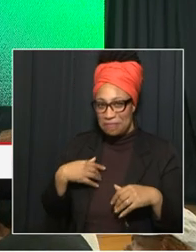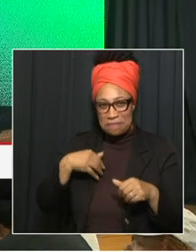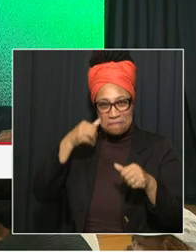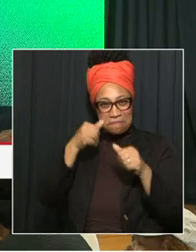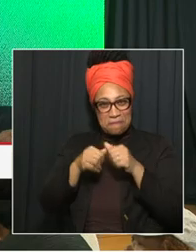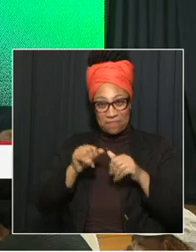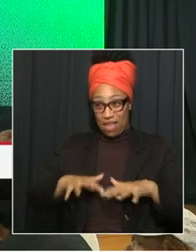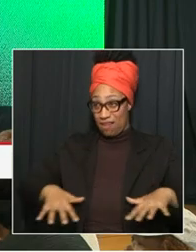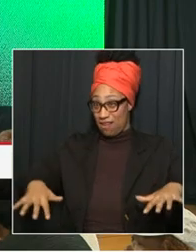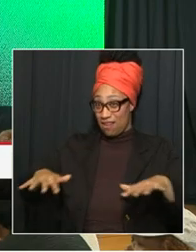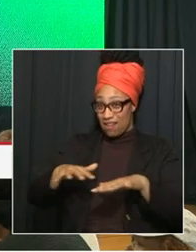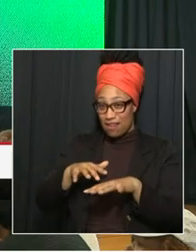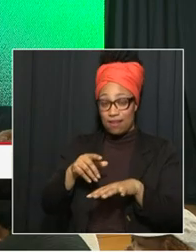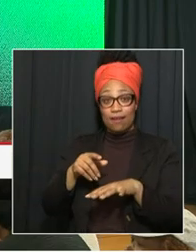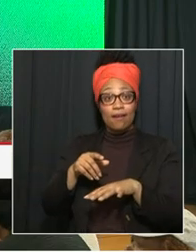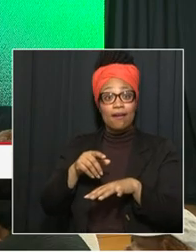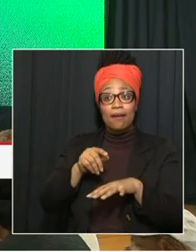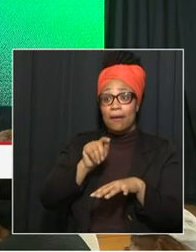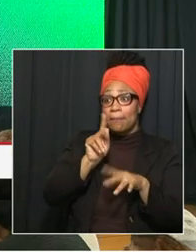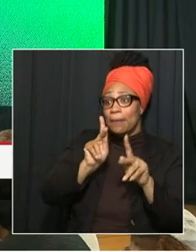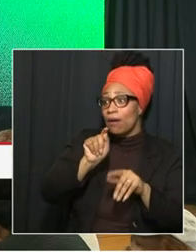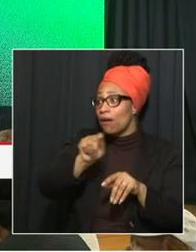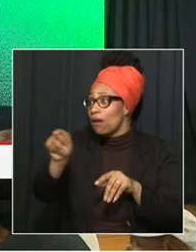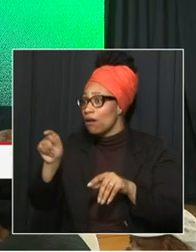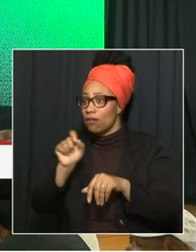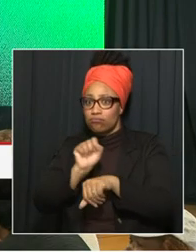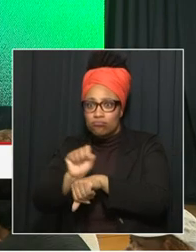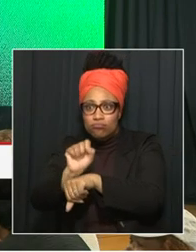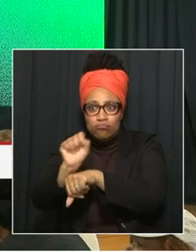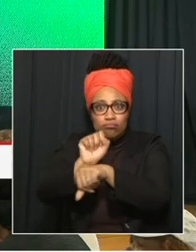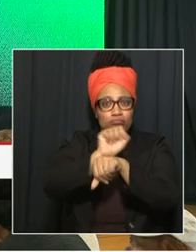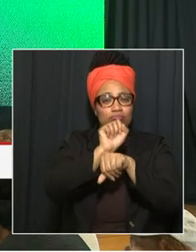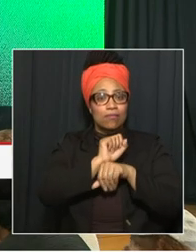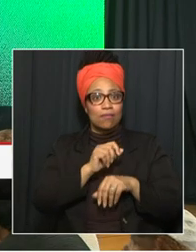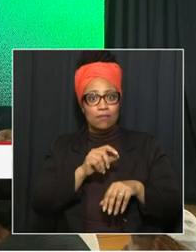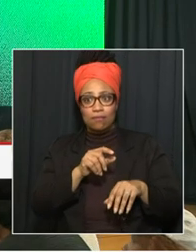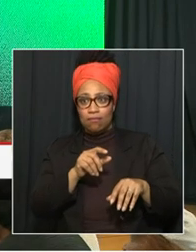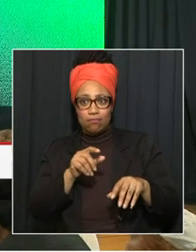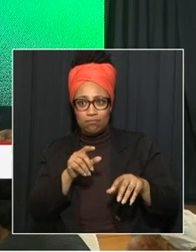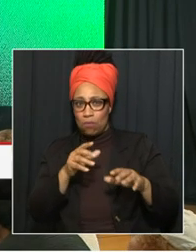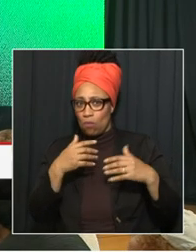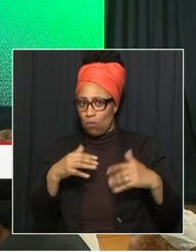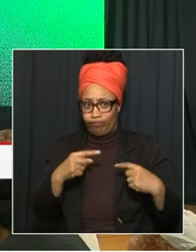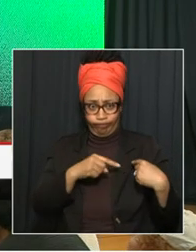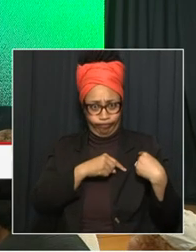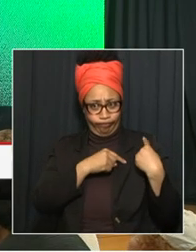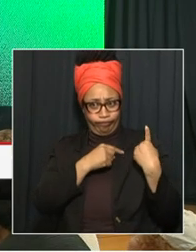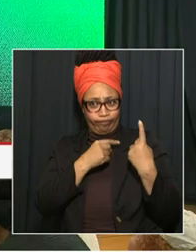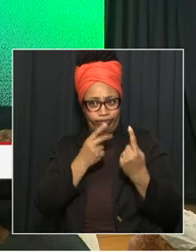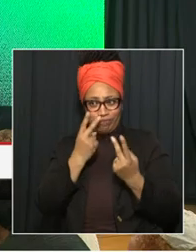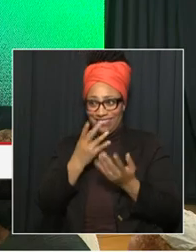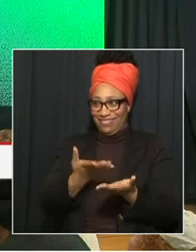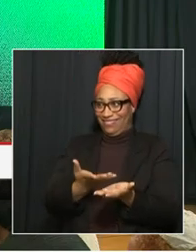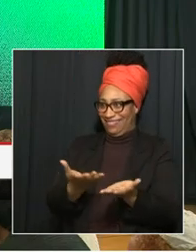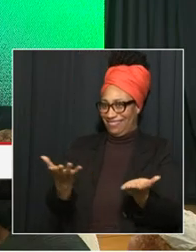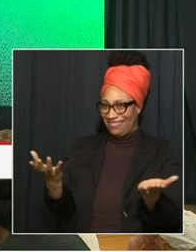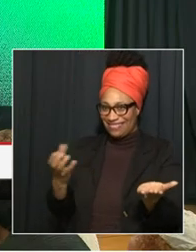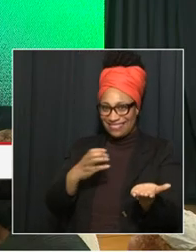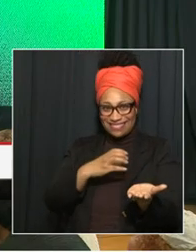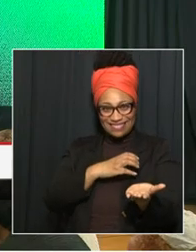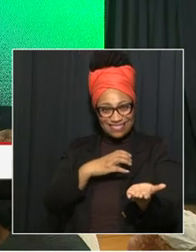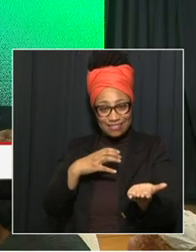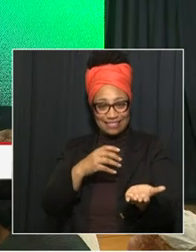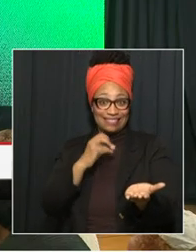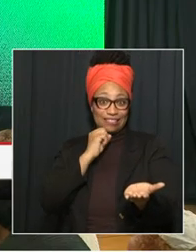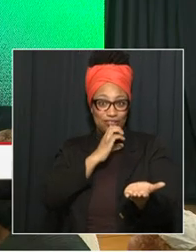got here, and seniors have used this space and loved this space and have met friends in this